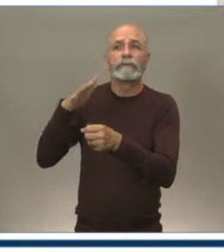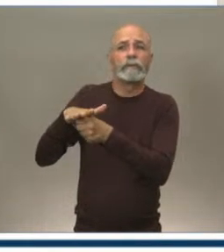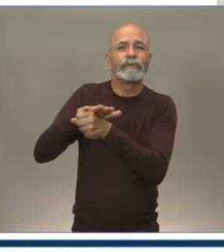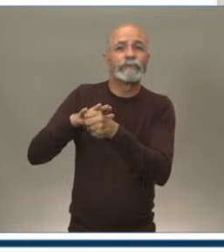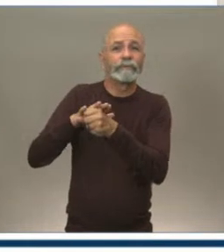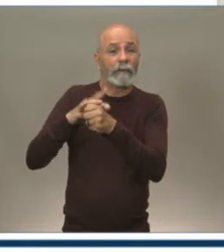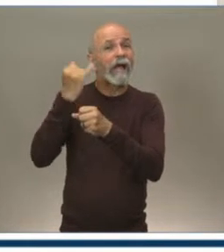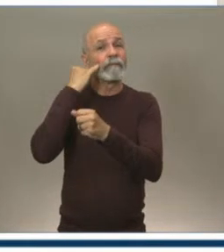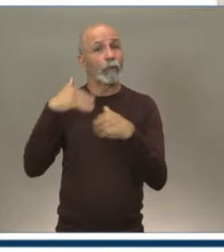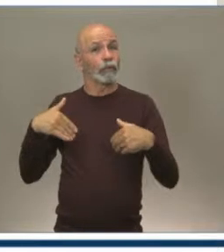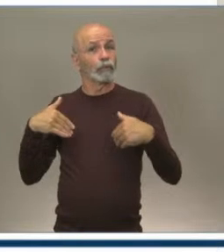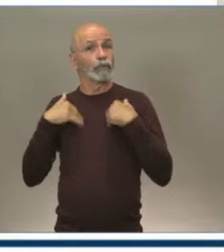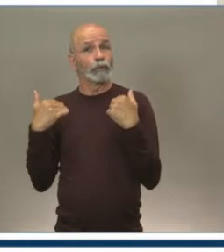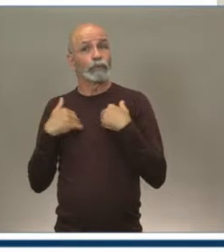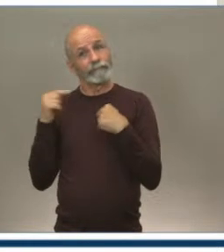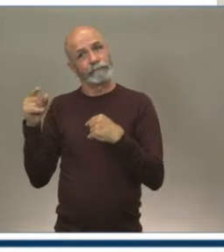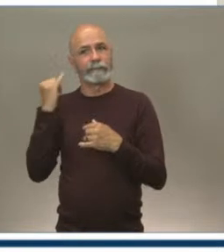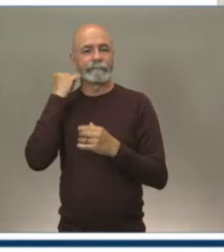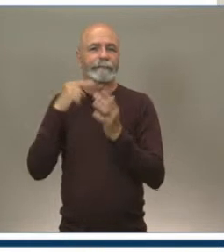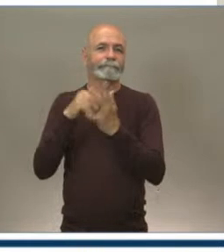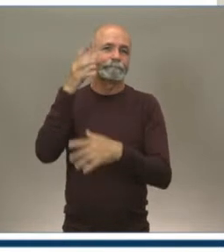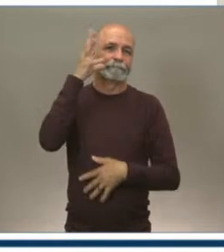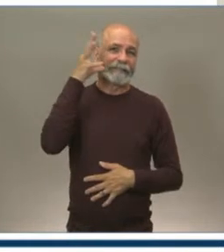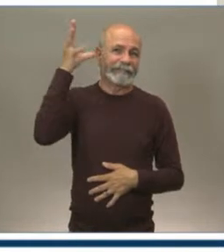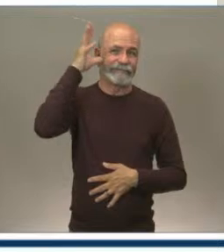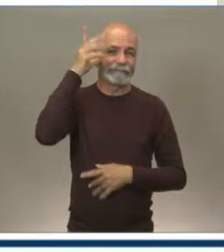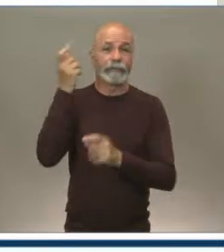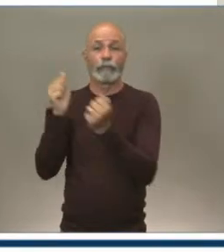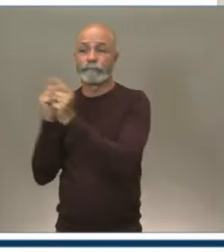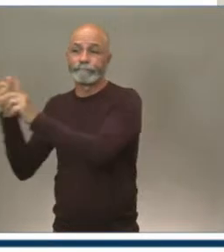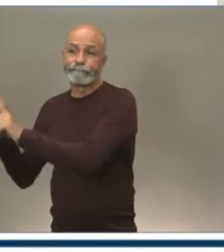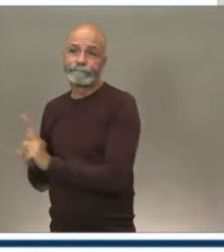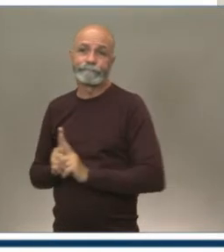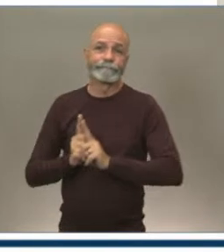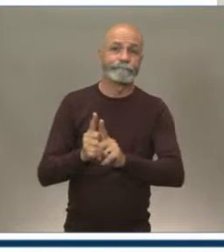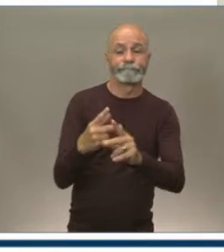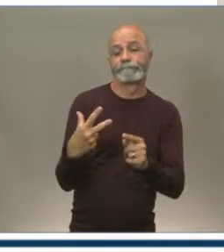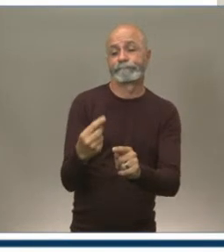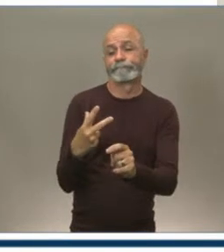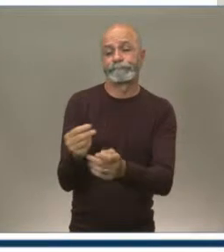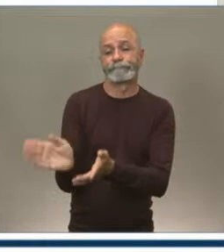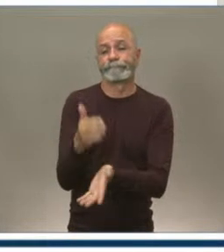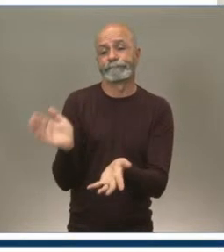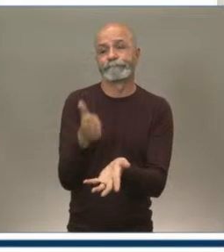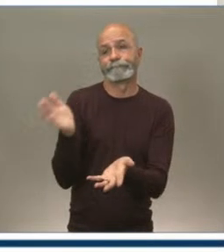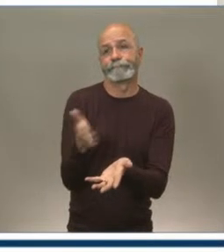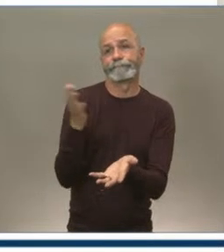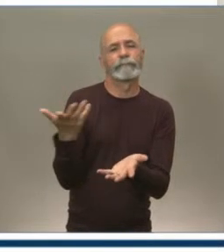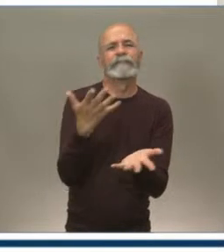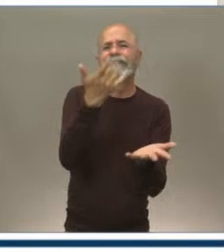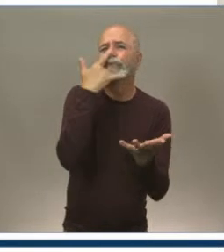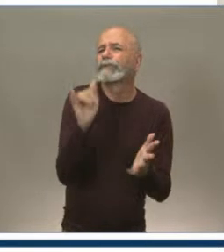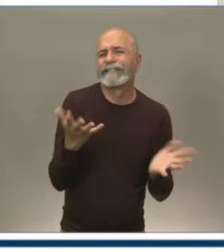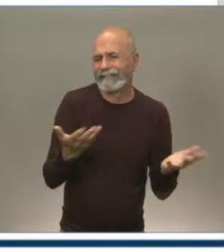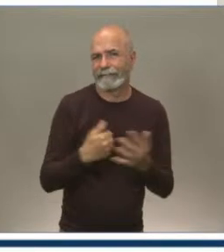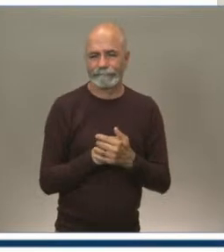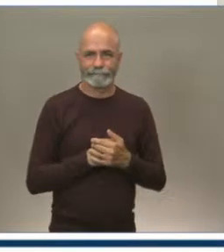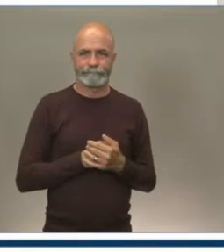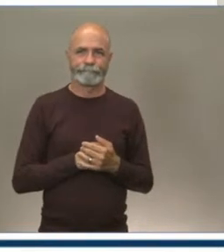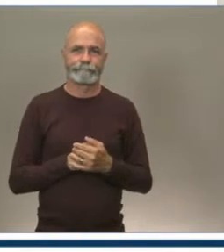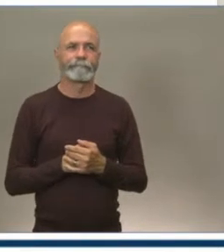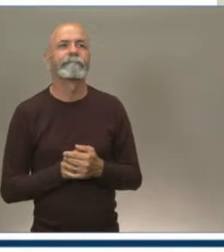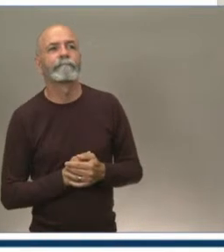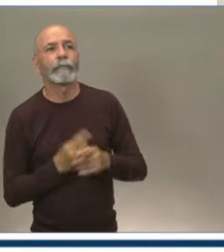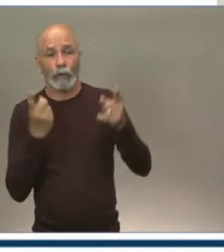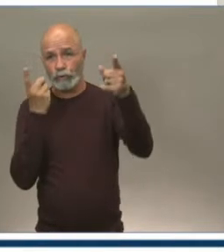their parents, a guardian, accompany them in to get their vaccines? How will that look once children start being vaccinated? So we